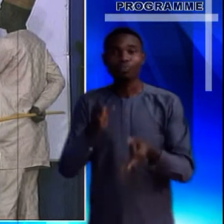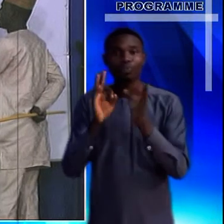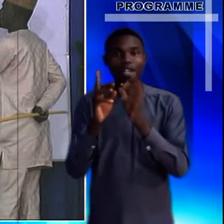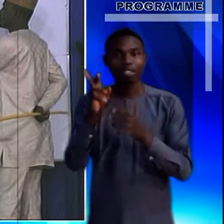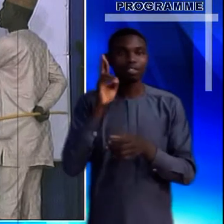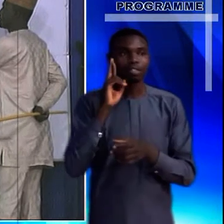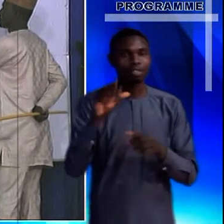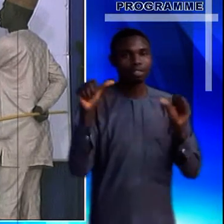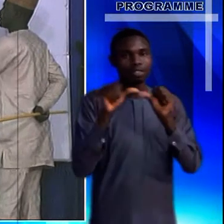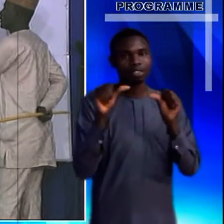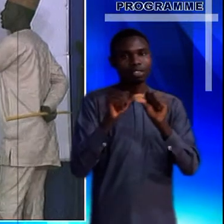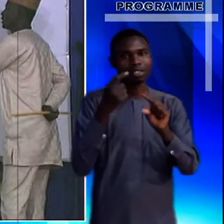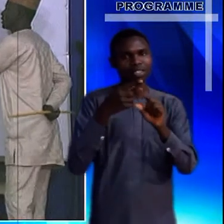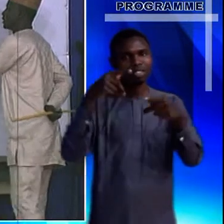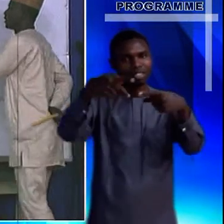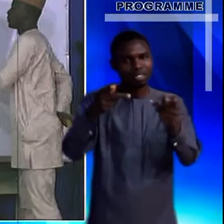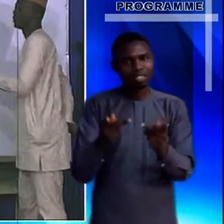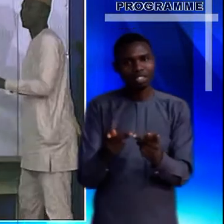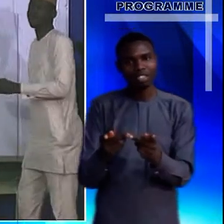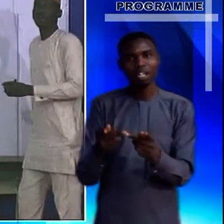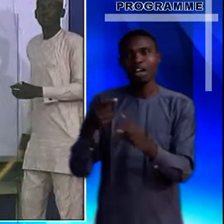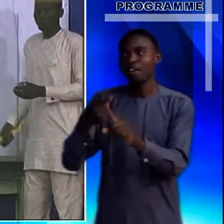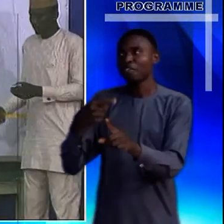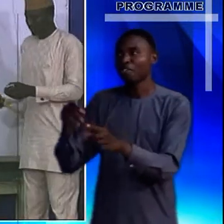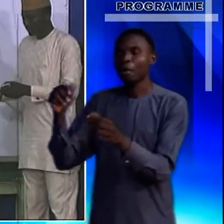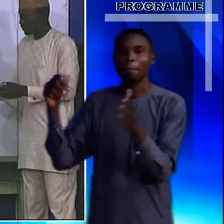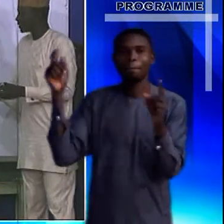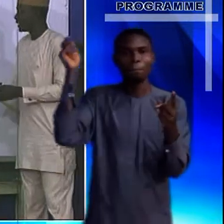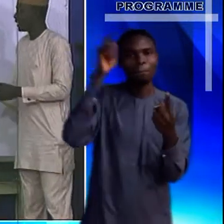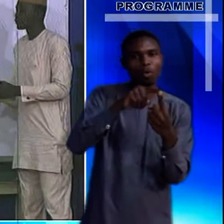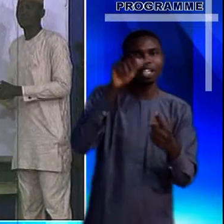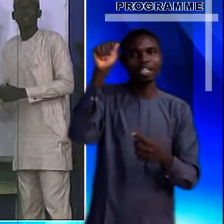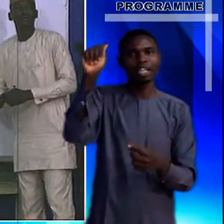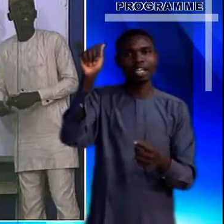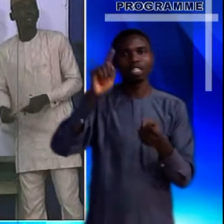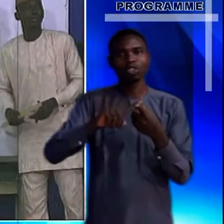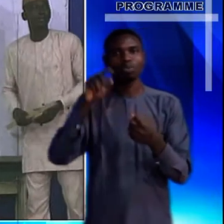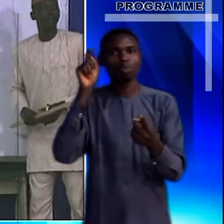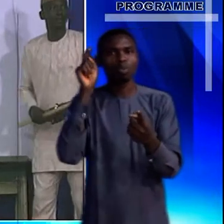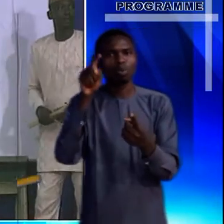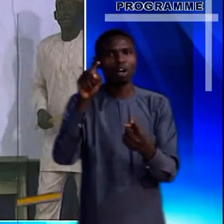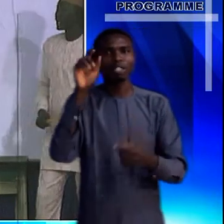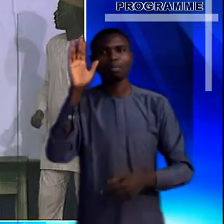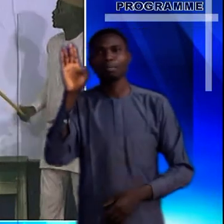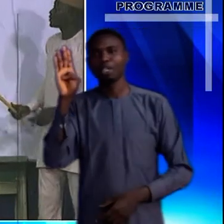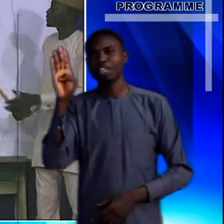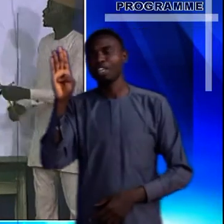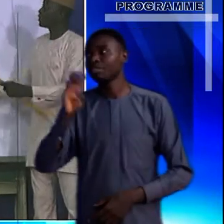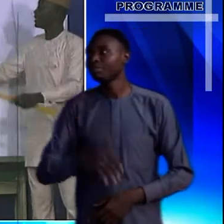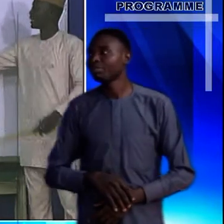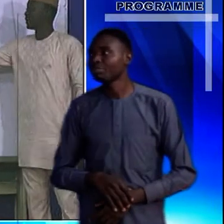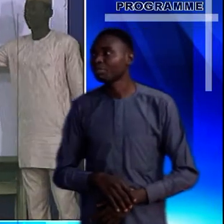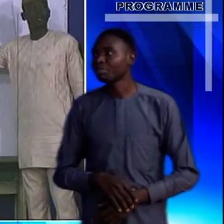A, this one is point B, we want to measure from this point A to point B. We cannot